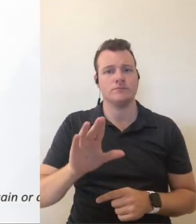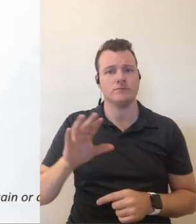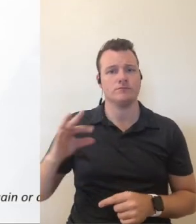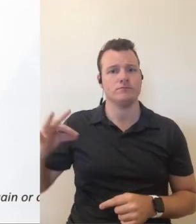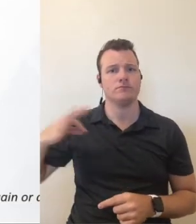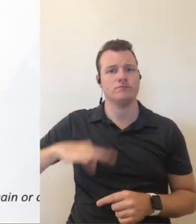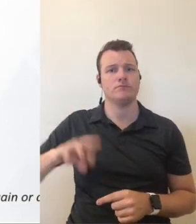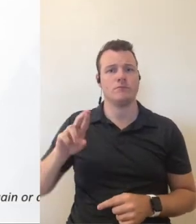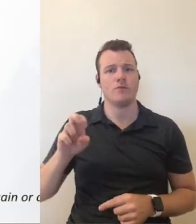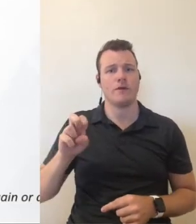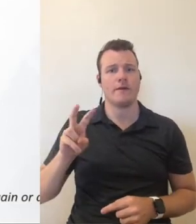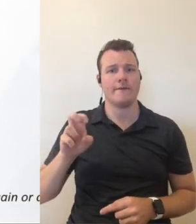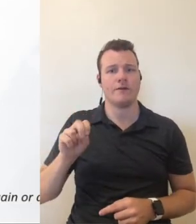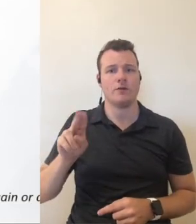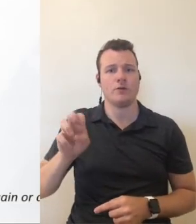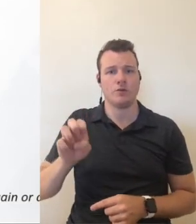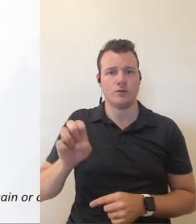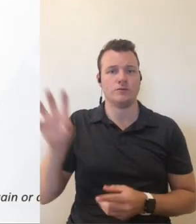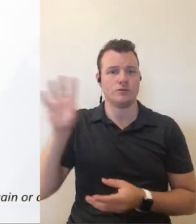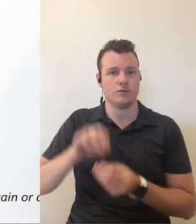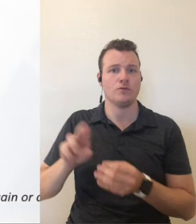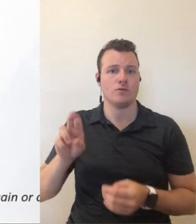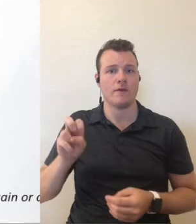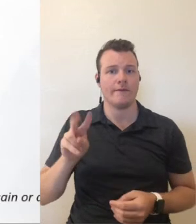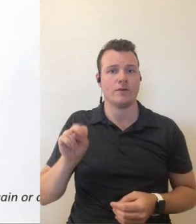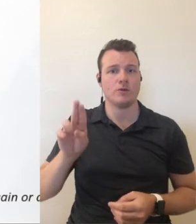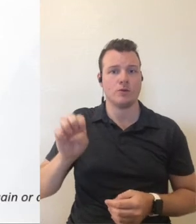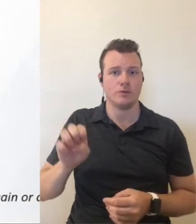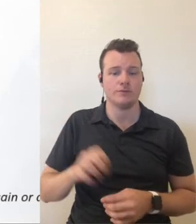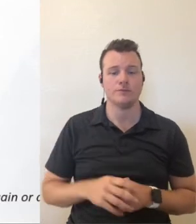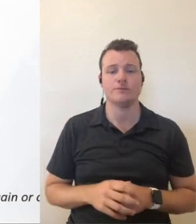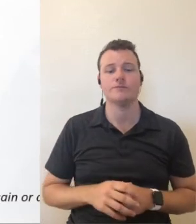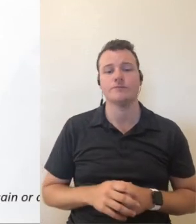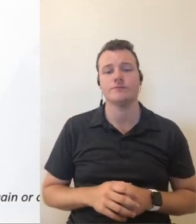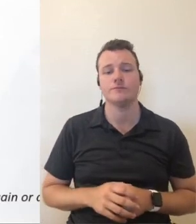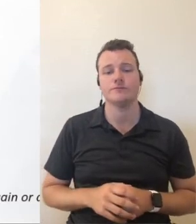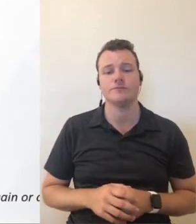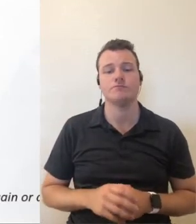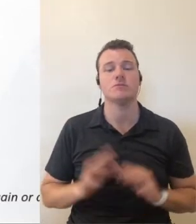your revenue, your total revenue. So